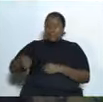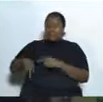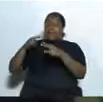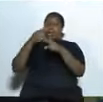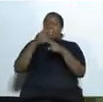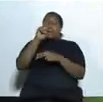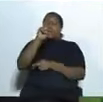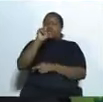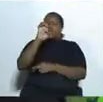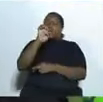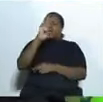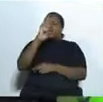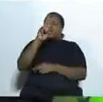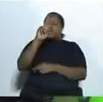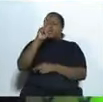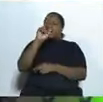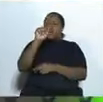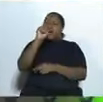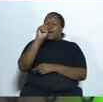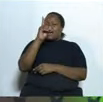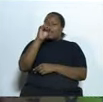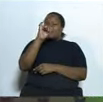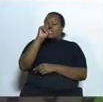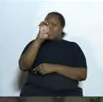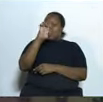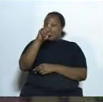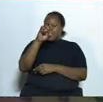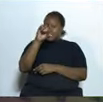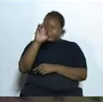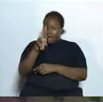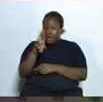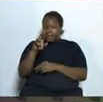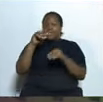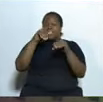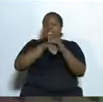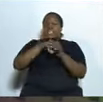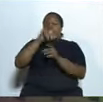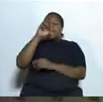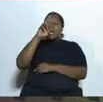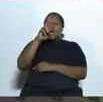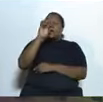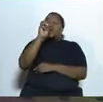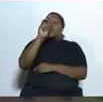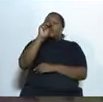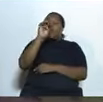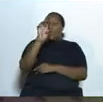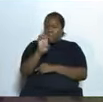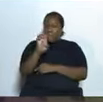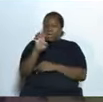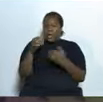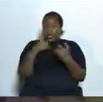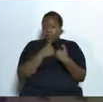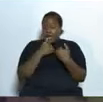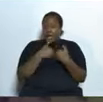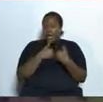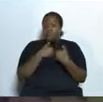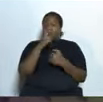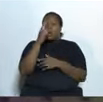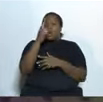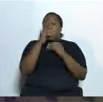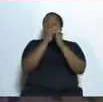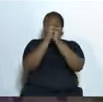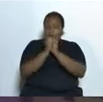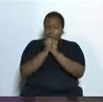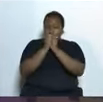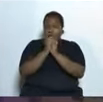God. In ancient Rome, imperial Rome, you have the imperial cult of Rome, where a worship of